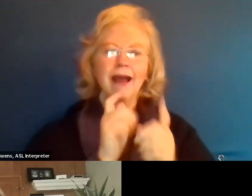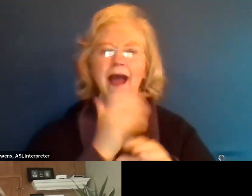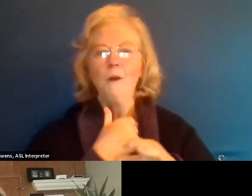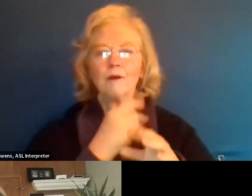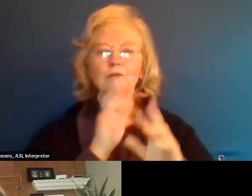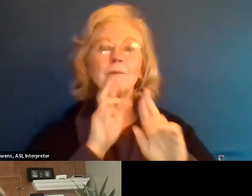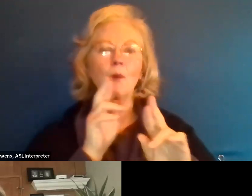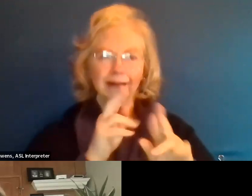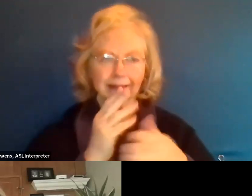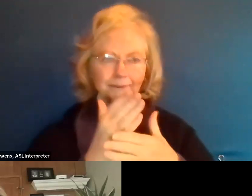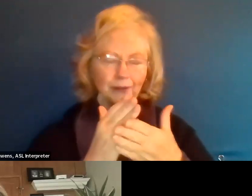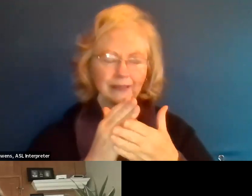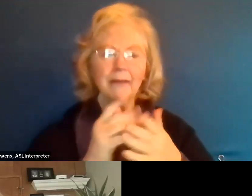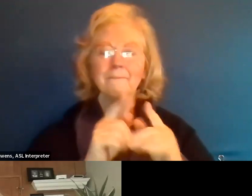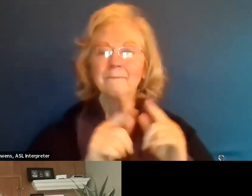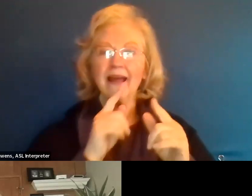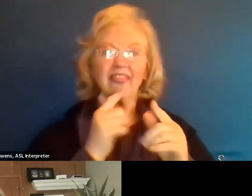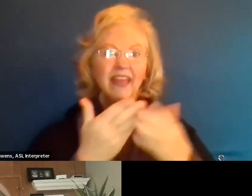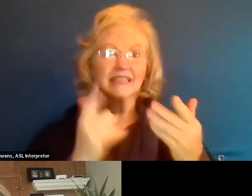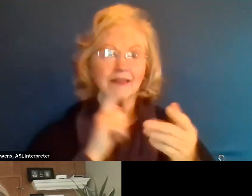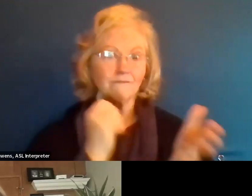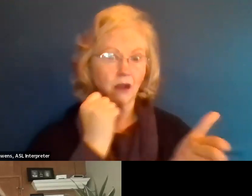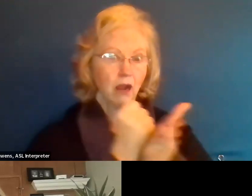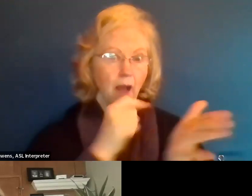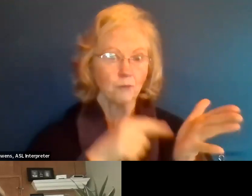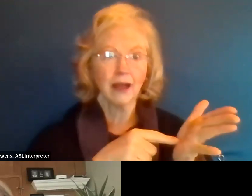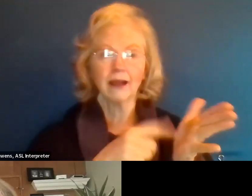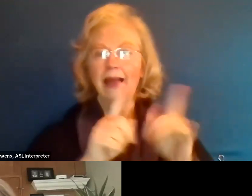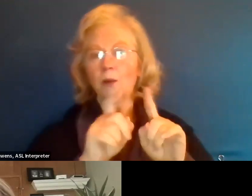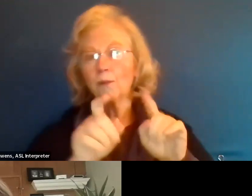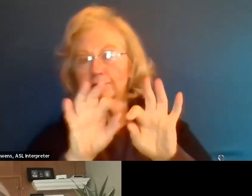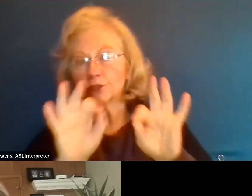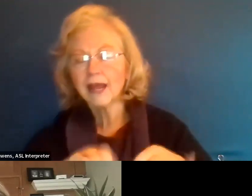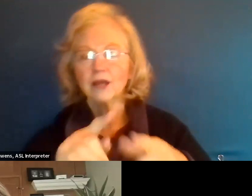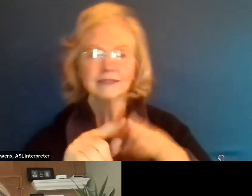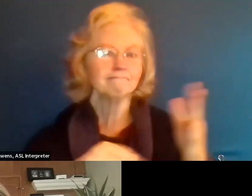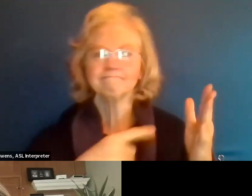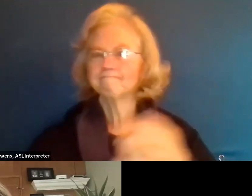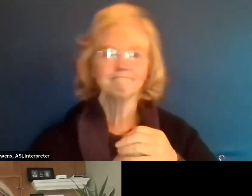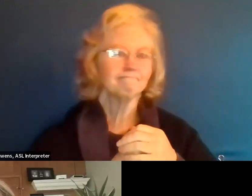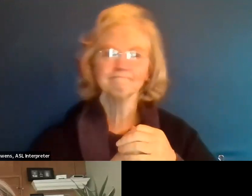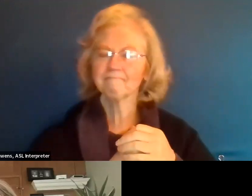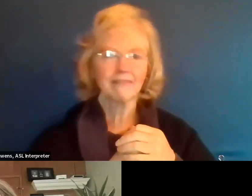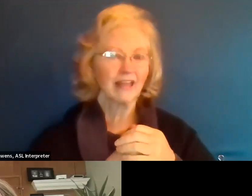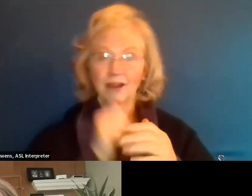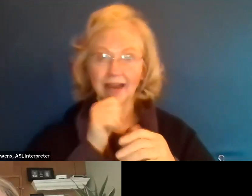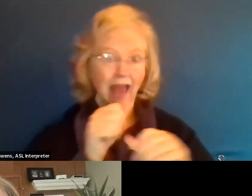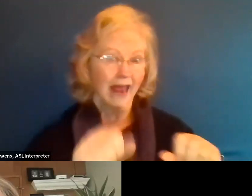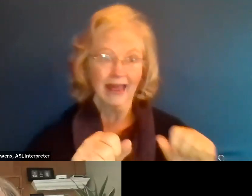comes to copyright material like questionnaires and so forth, they're not able to